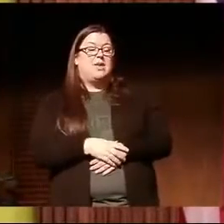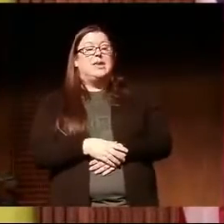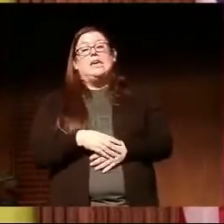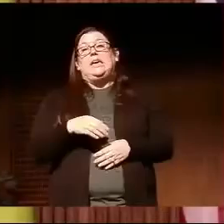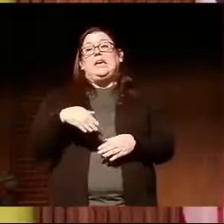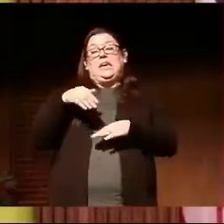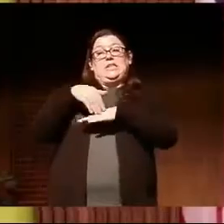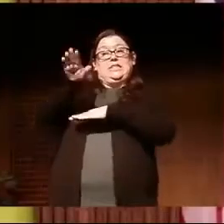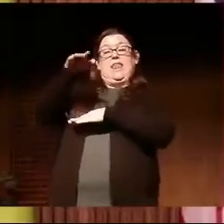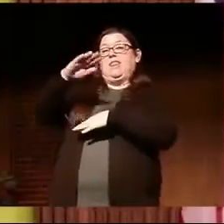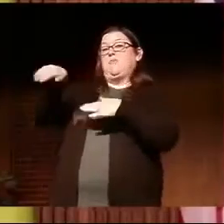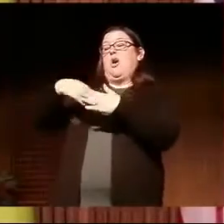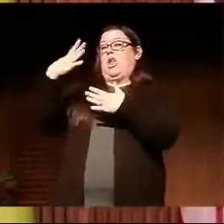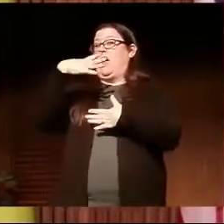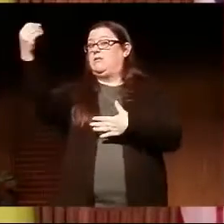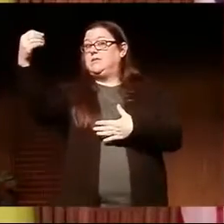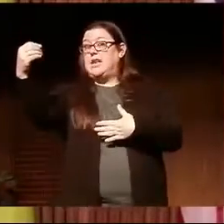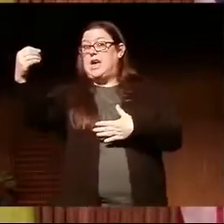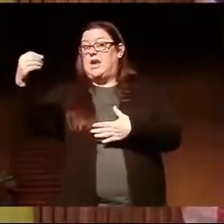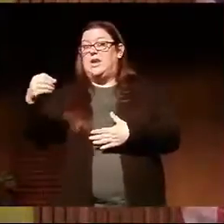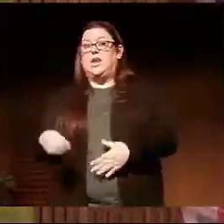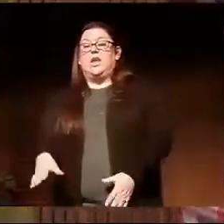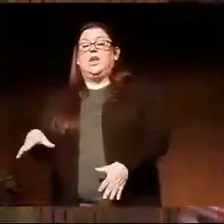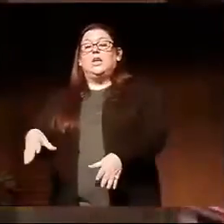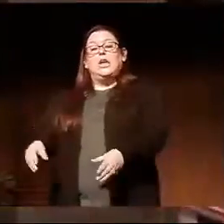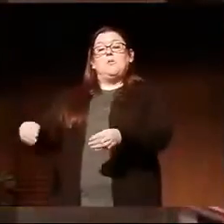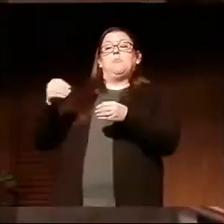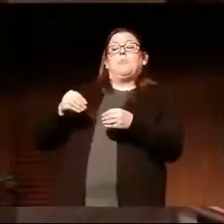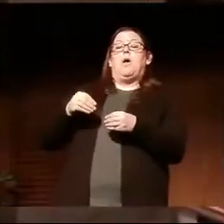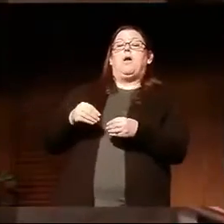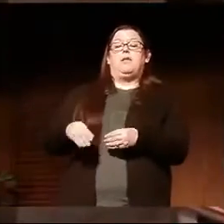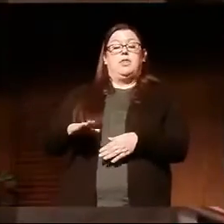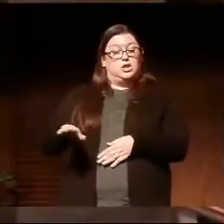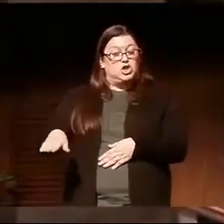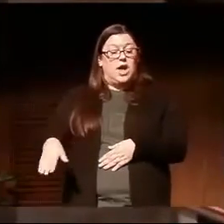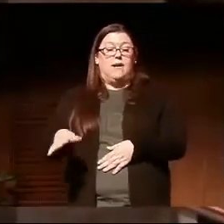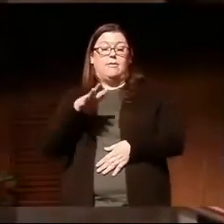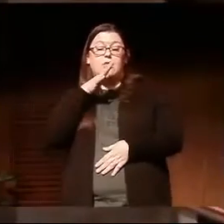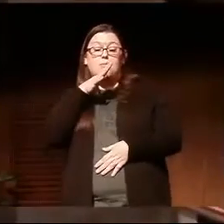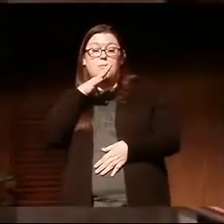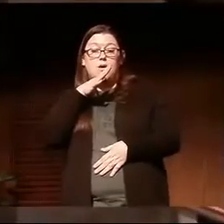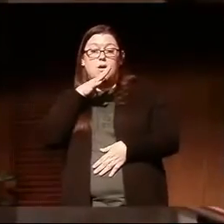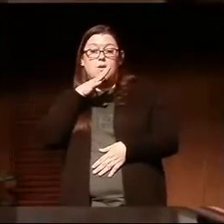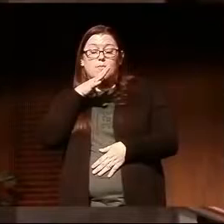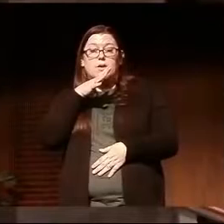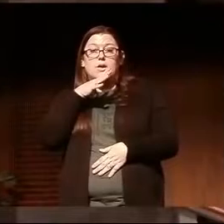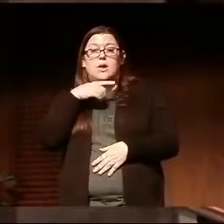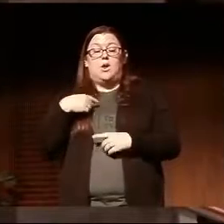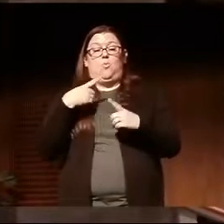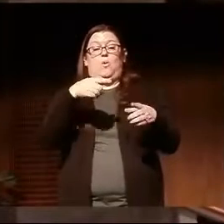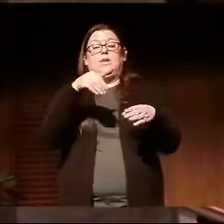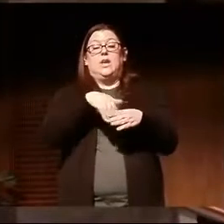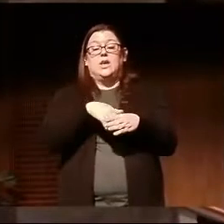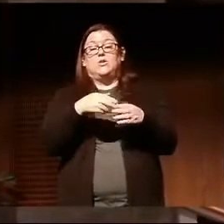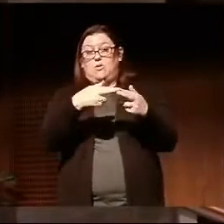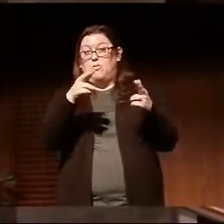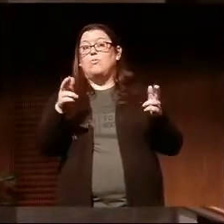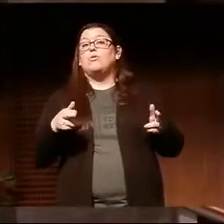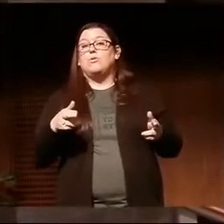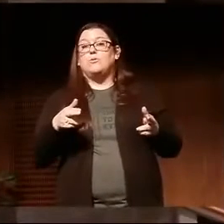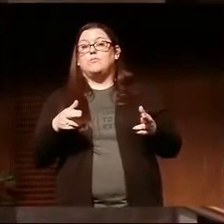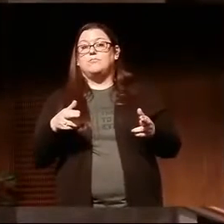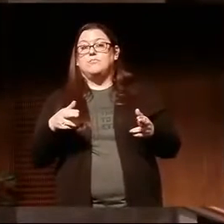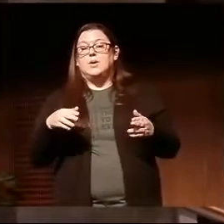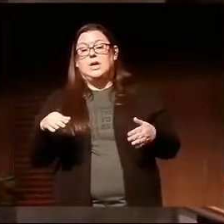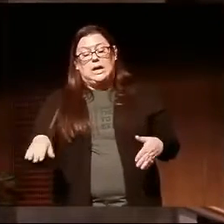outside and took the father's child and mother and those who were with him and went in where the child was. Taking her by